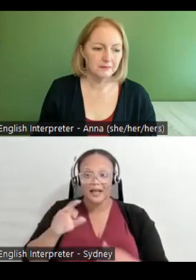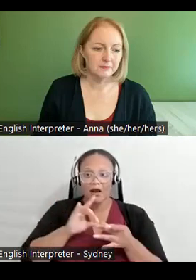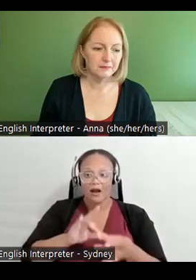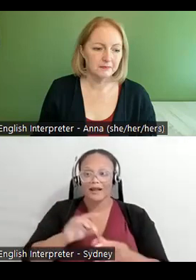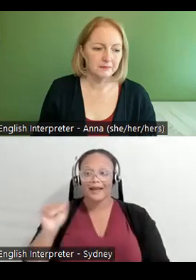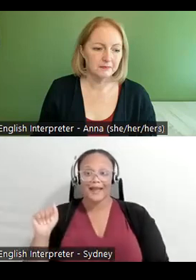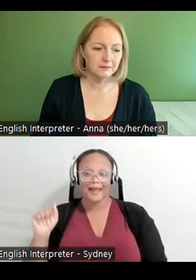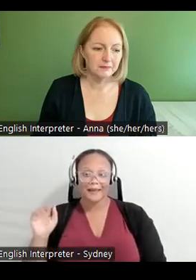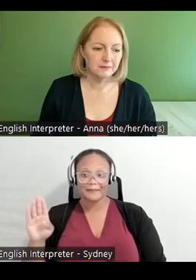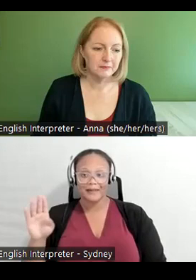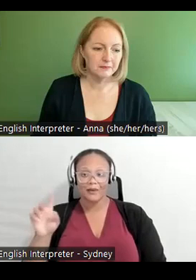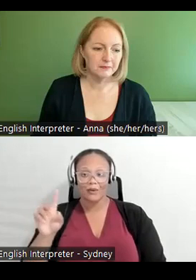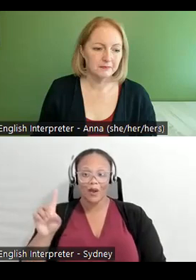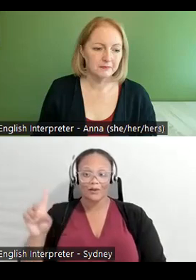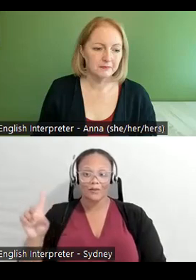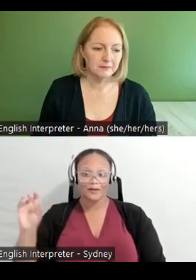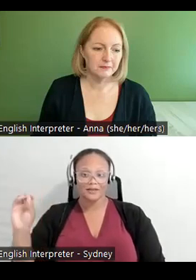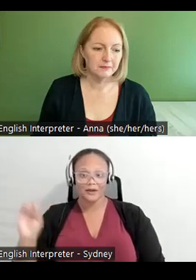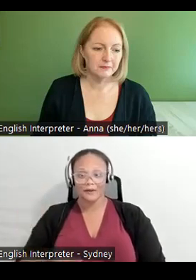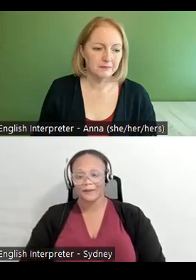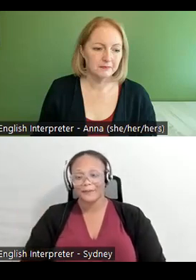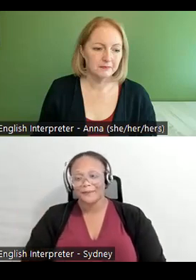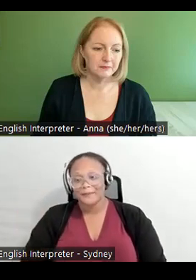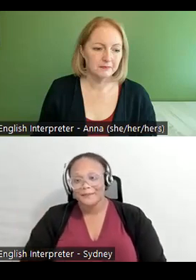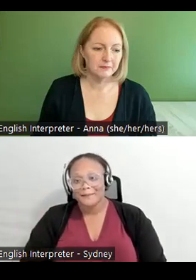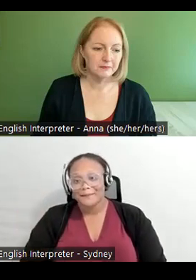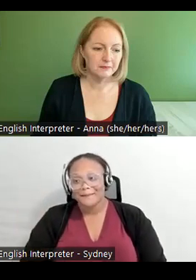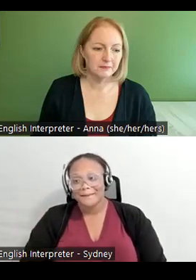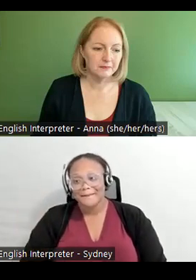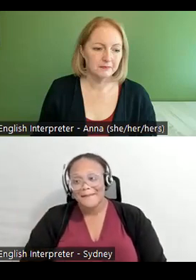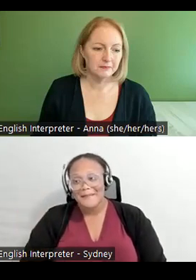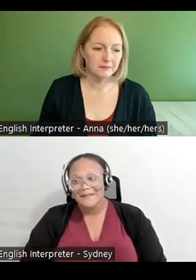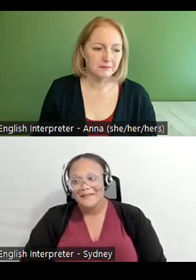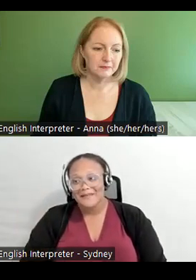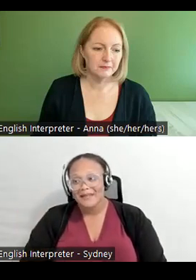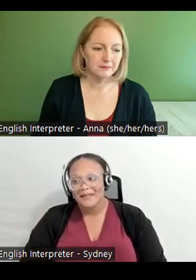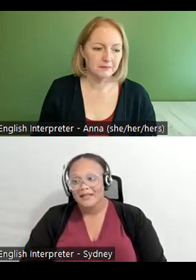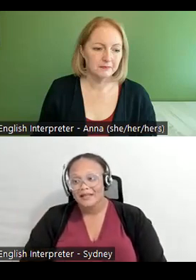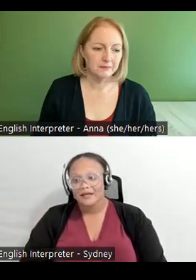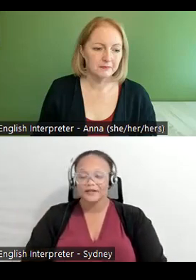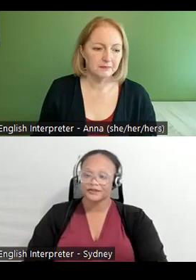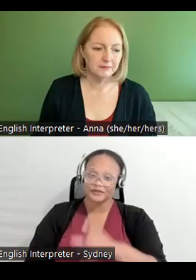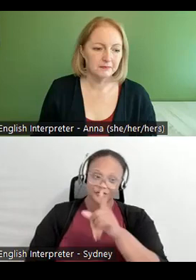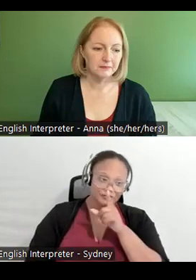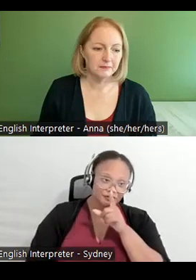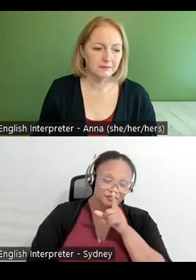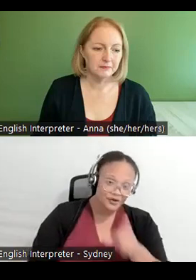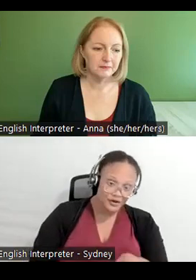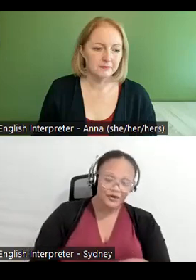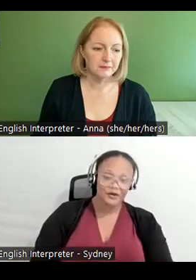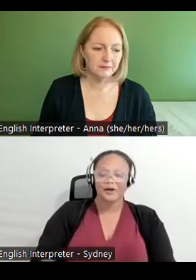as part of your update? Sure. So